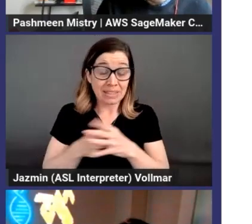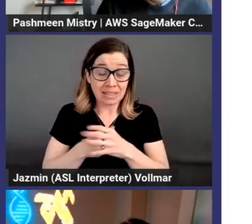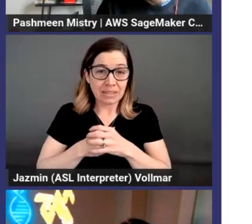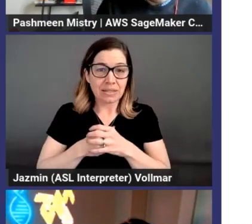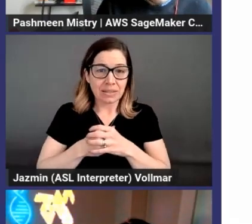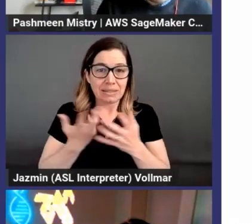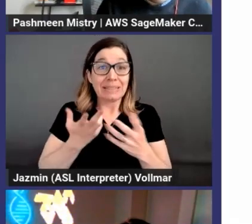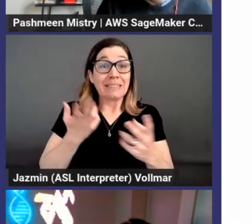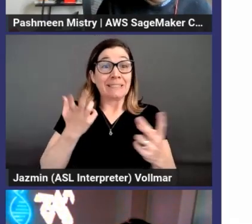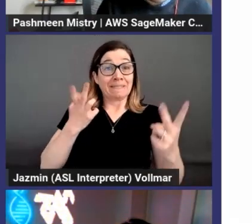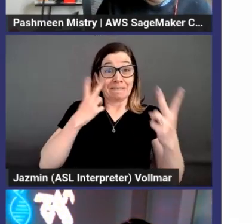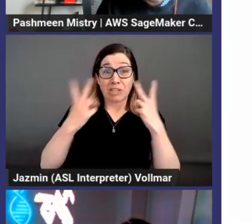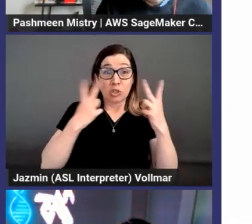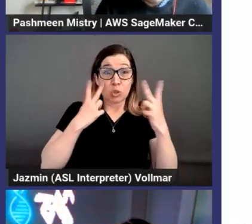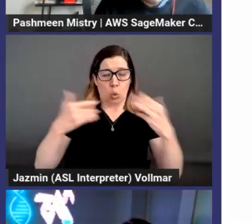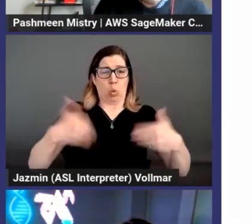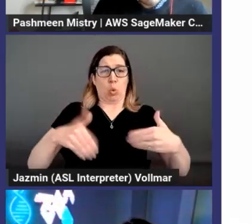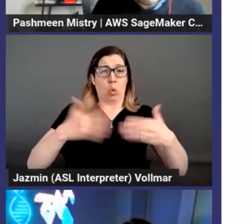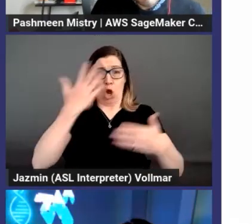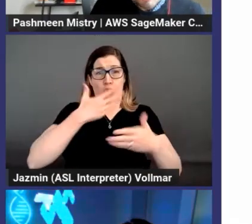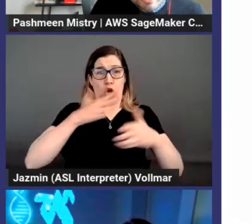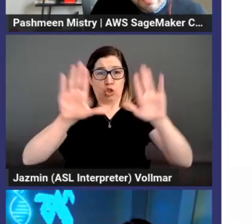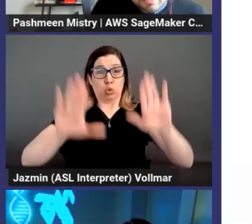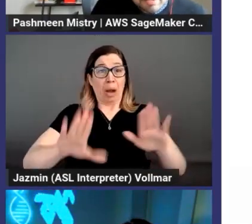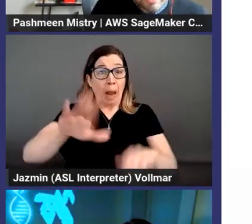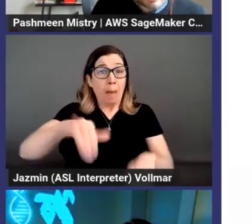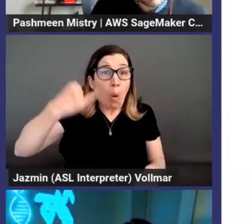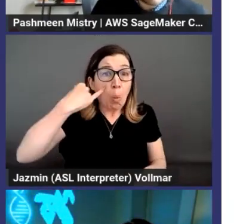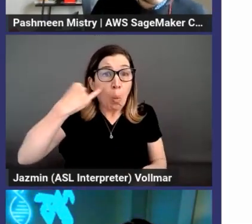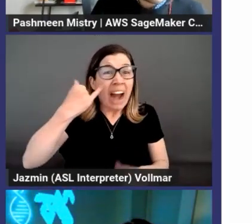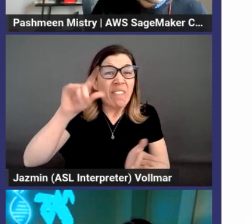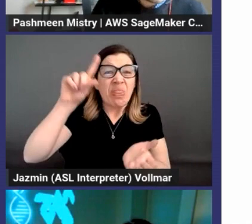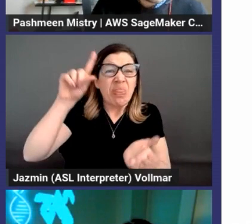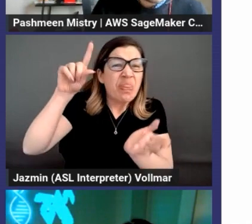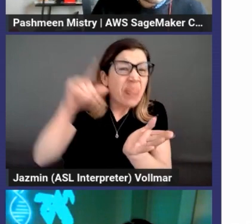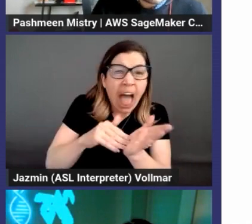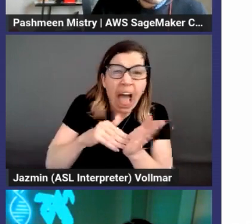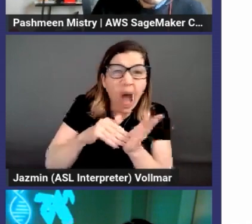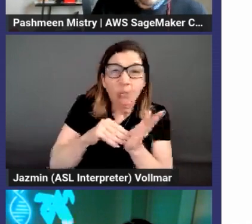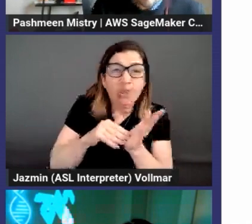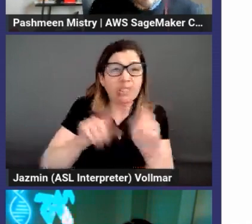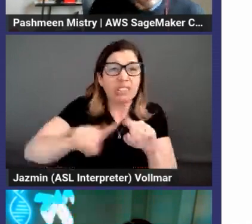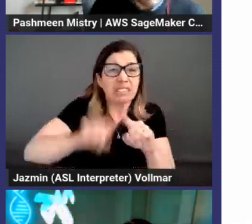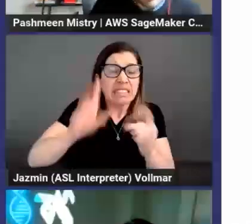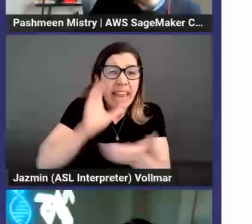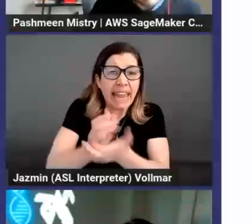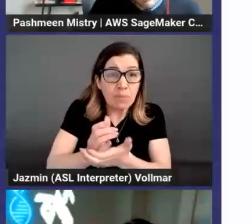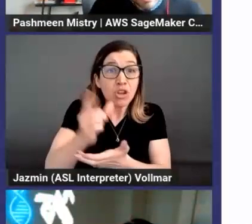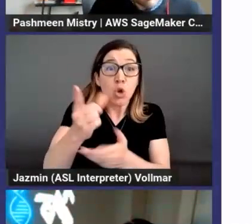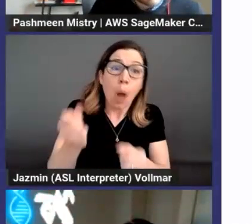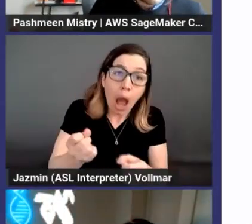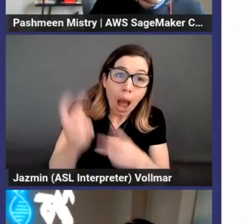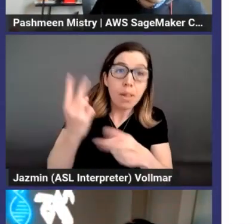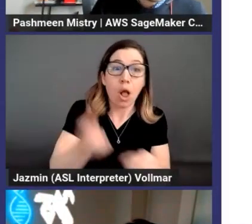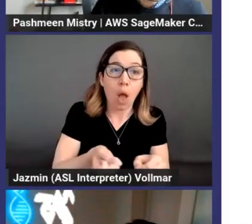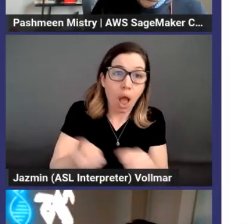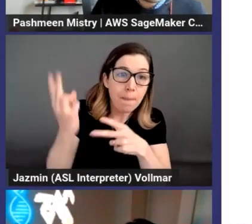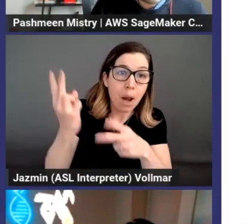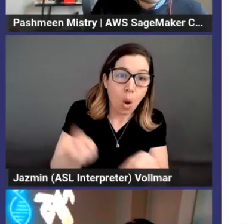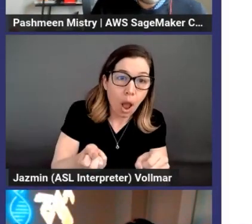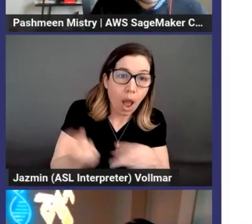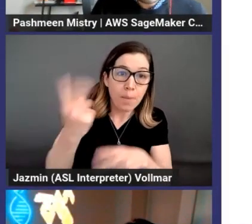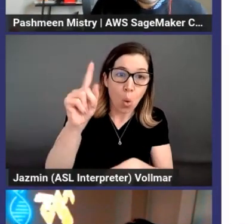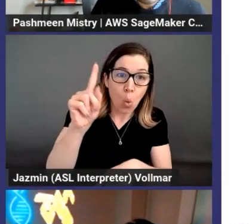visually this looks great, right? But what if you have thousands of such images, right? You're not gonna sit here and upload image one at a time. You